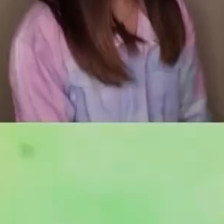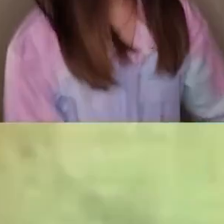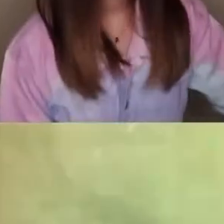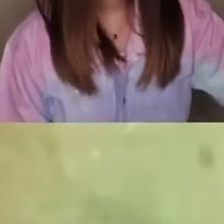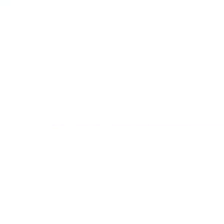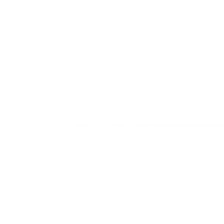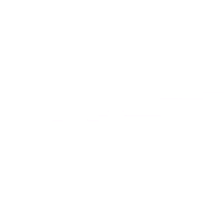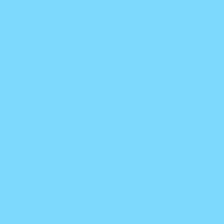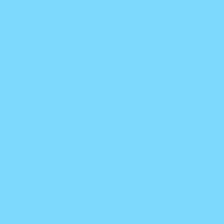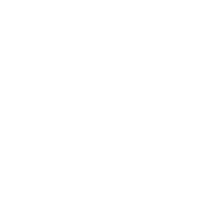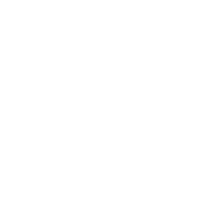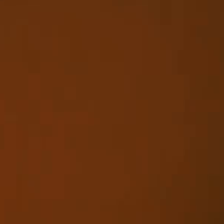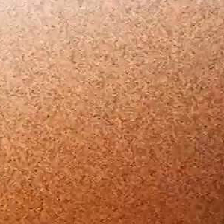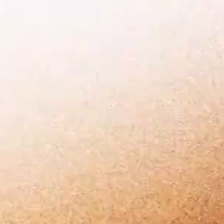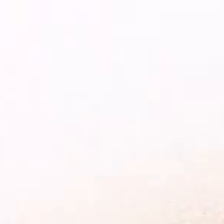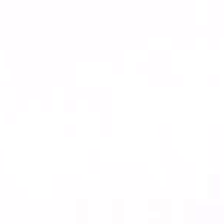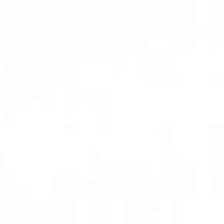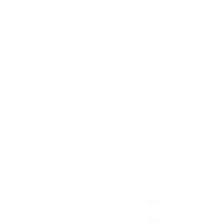na.